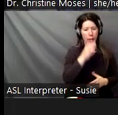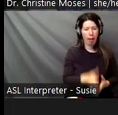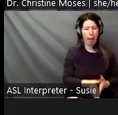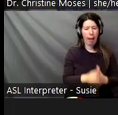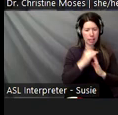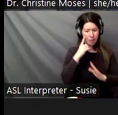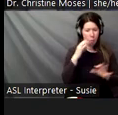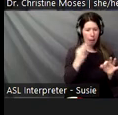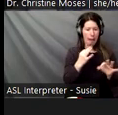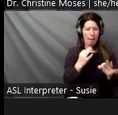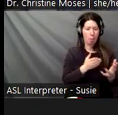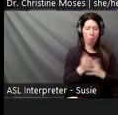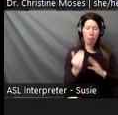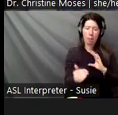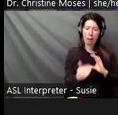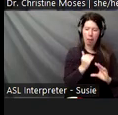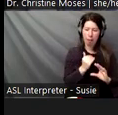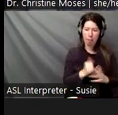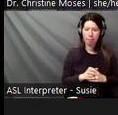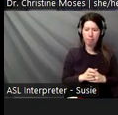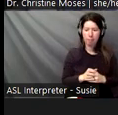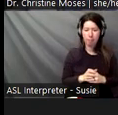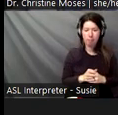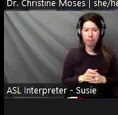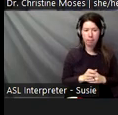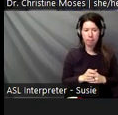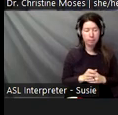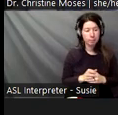via email. Okay.